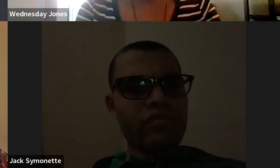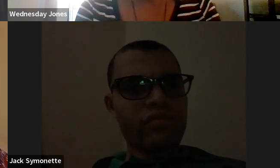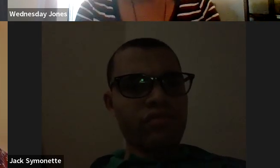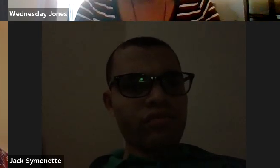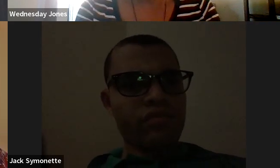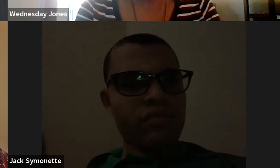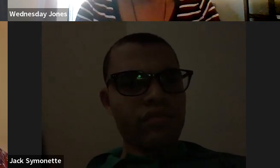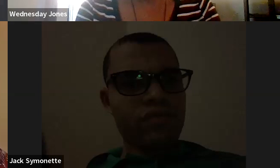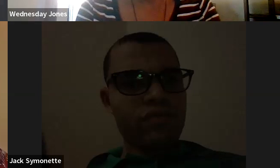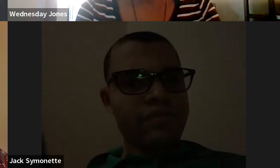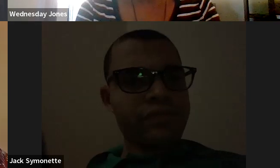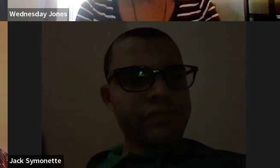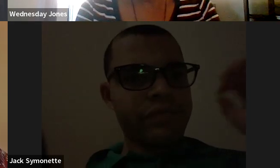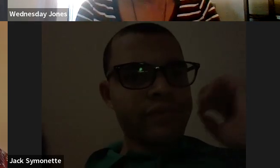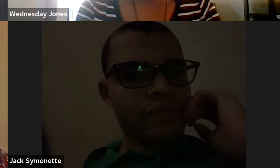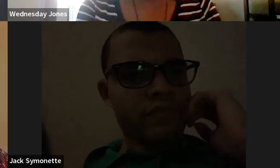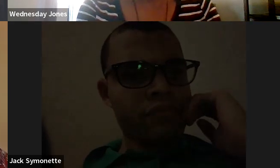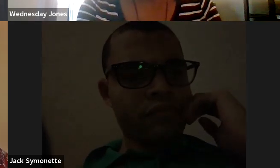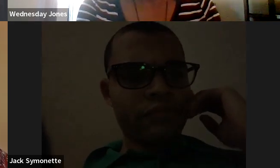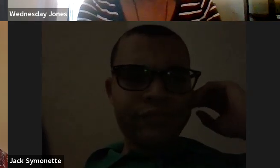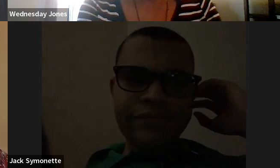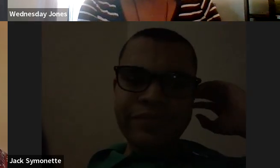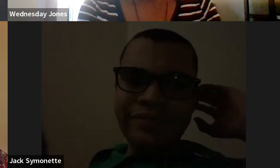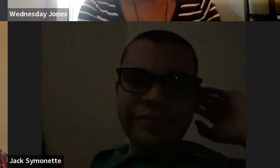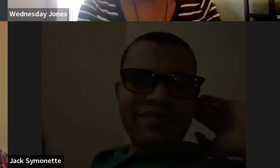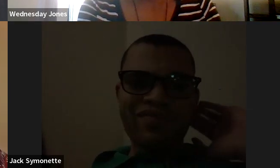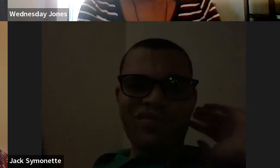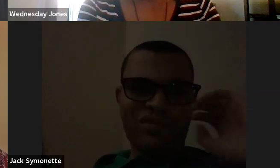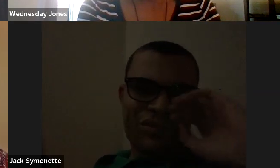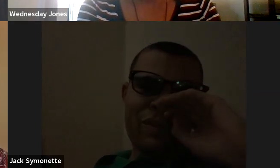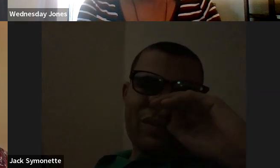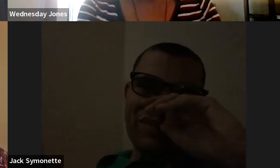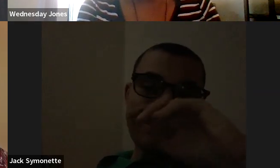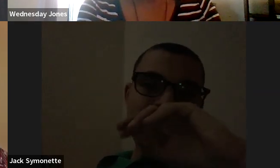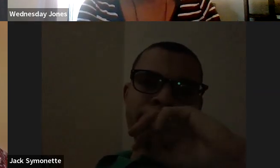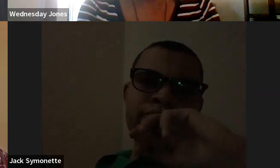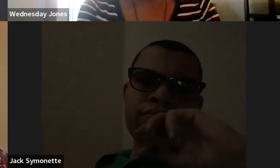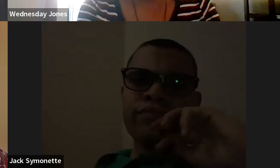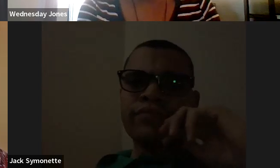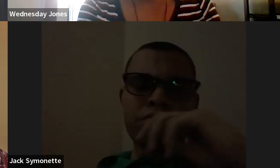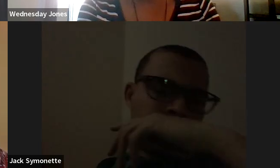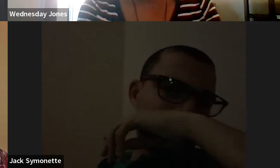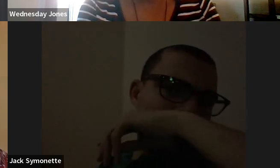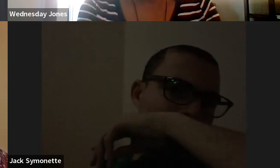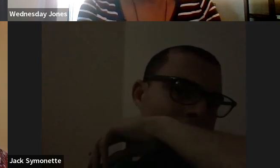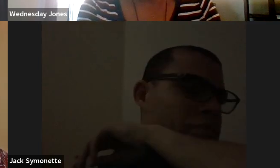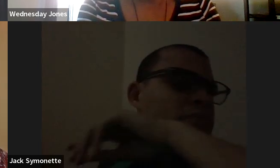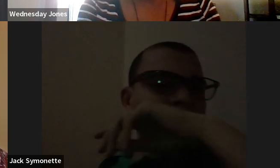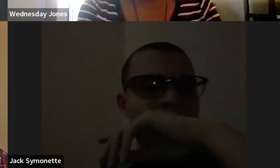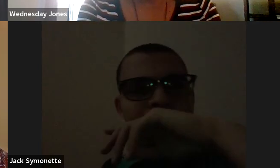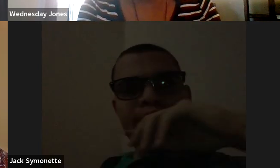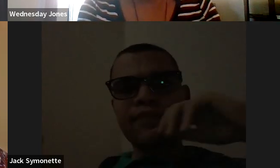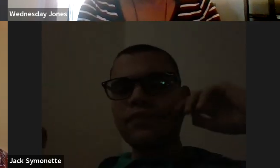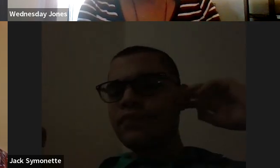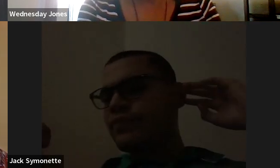told, but you can't live independently. And until you have the ability to live